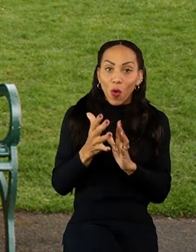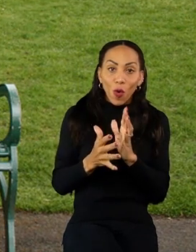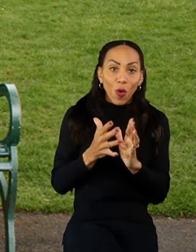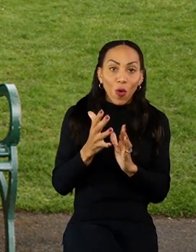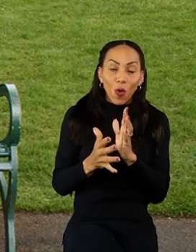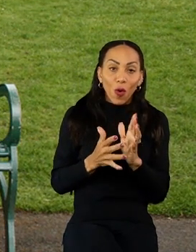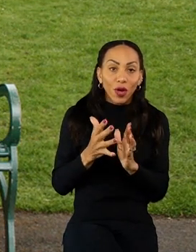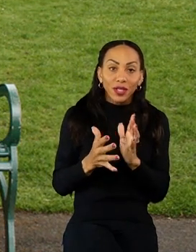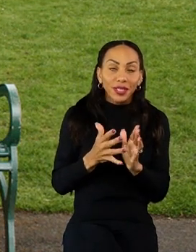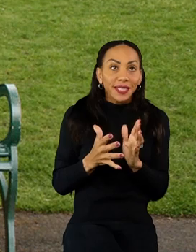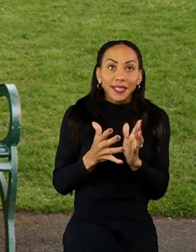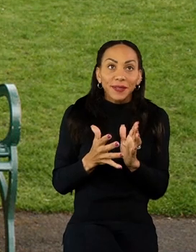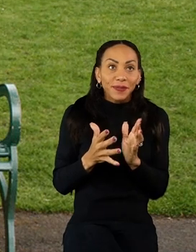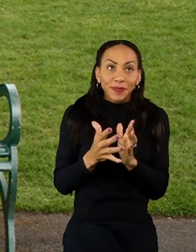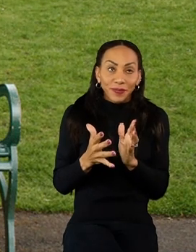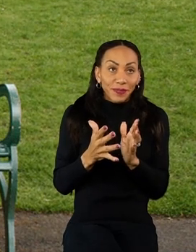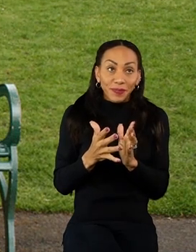participation,